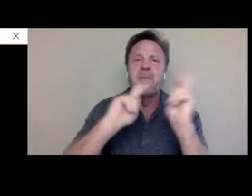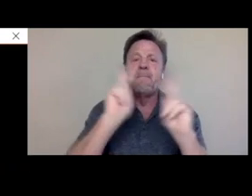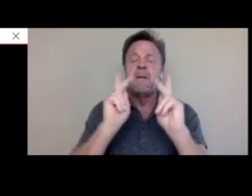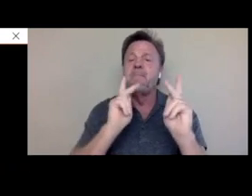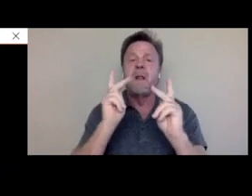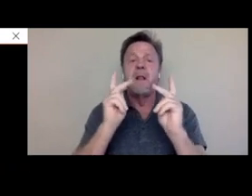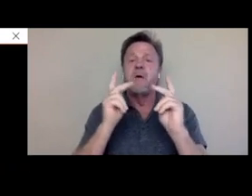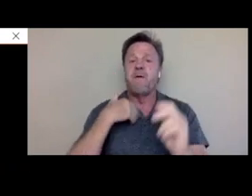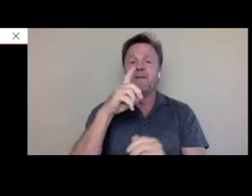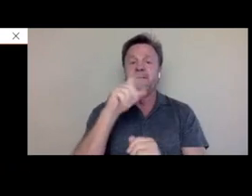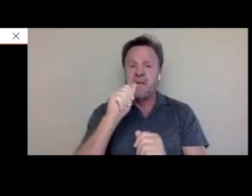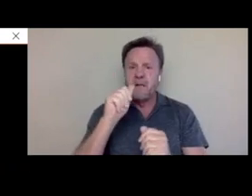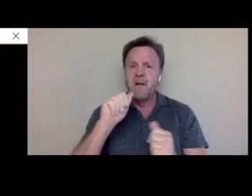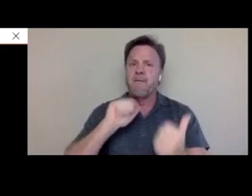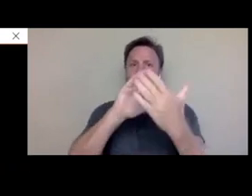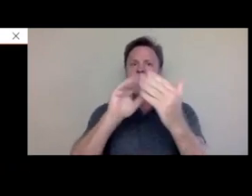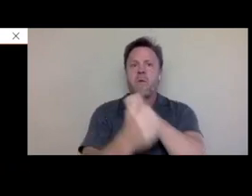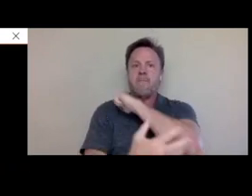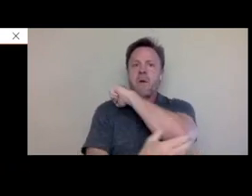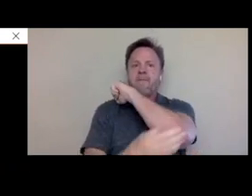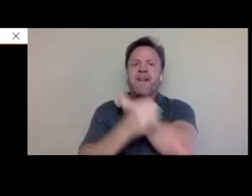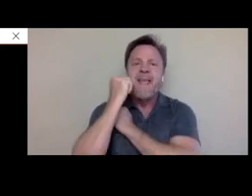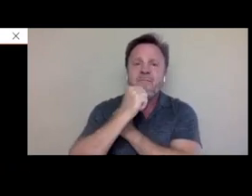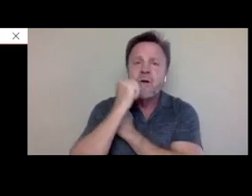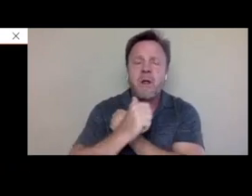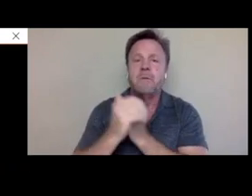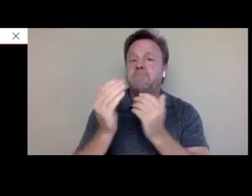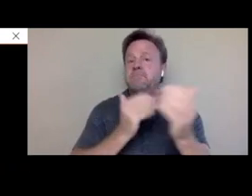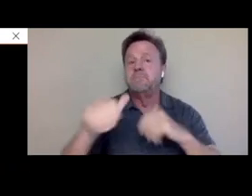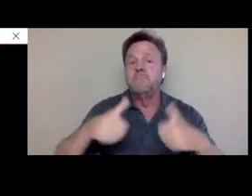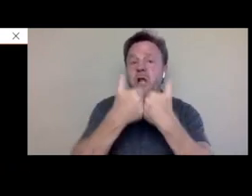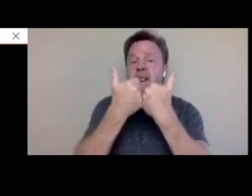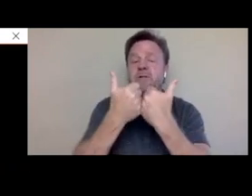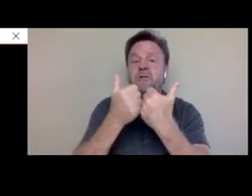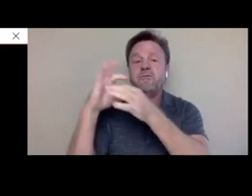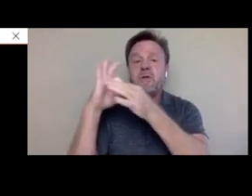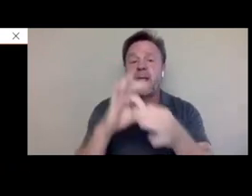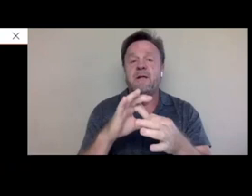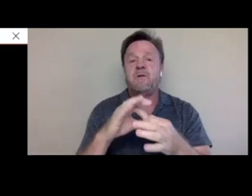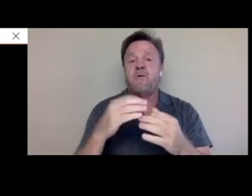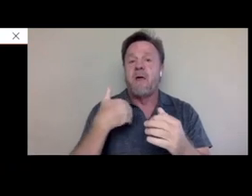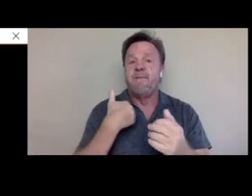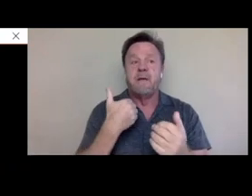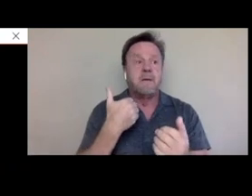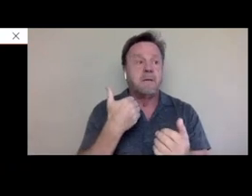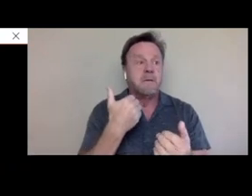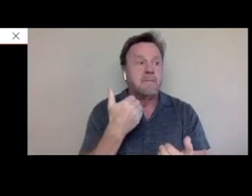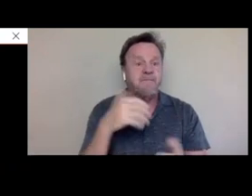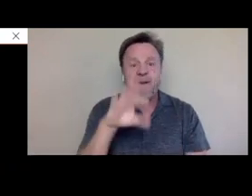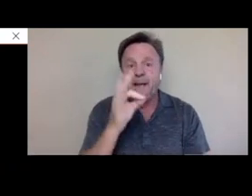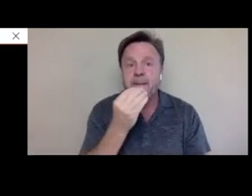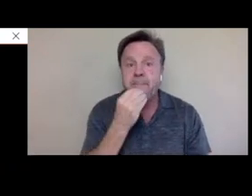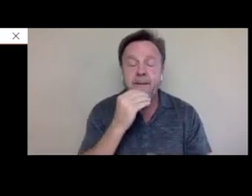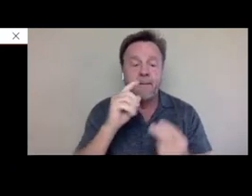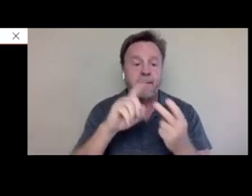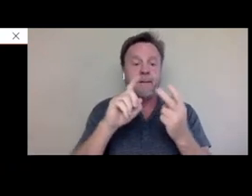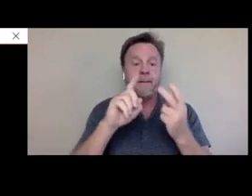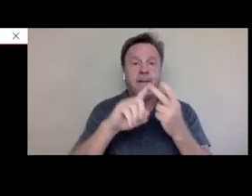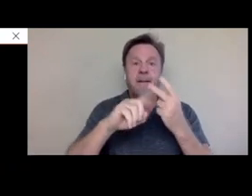every day, whether it's challenges related to simply having a meal, a roof over your